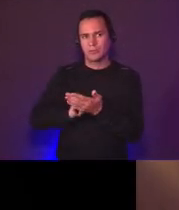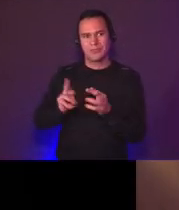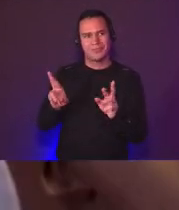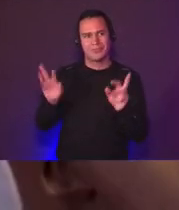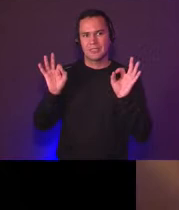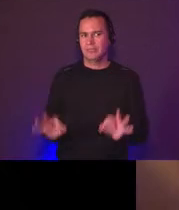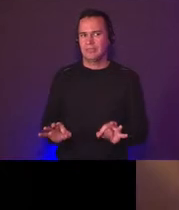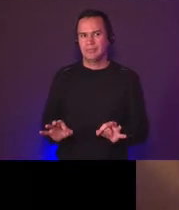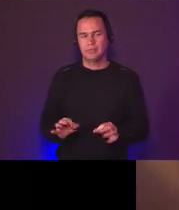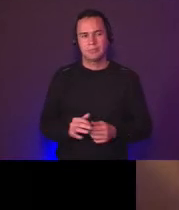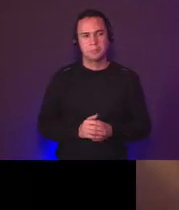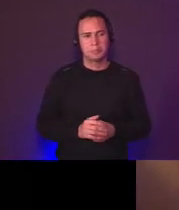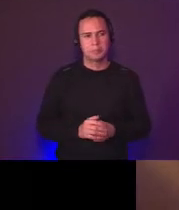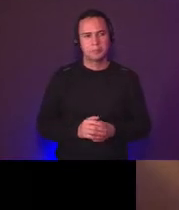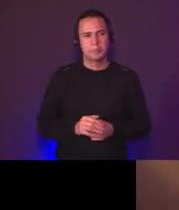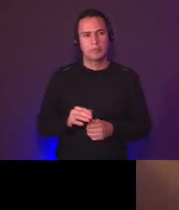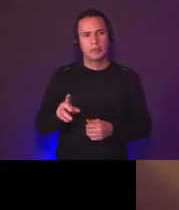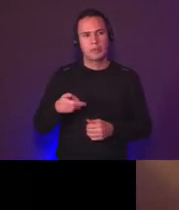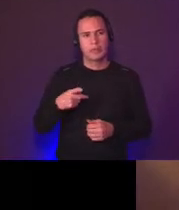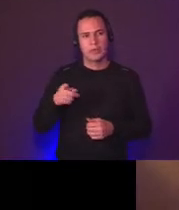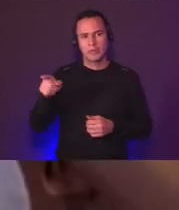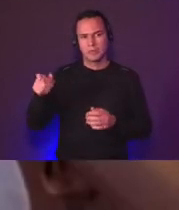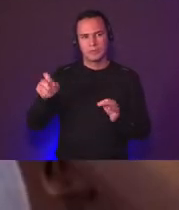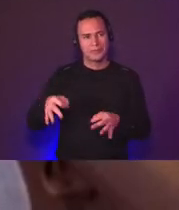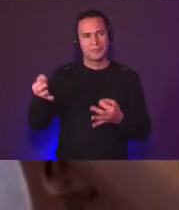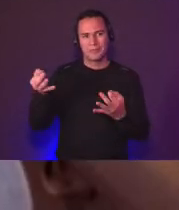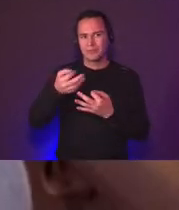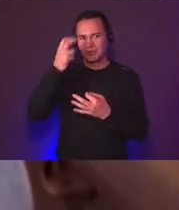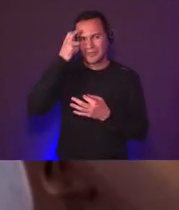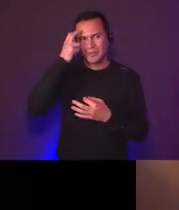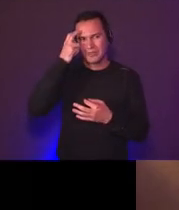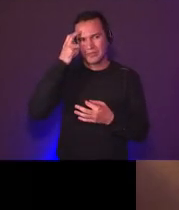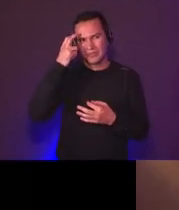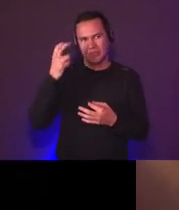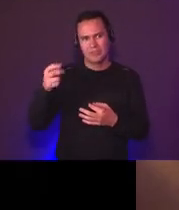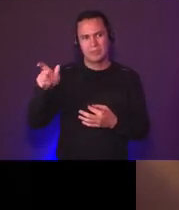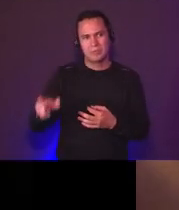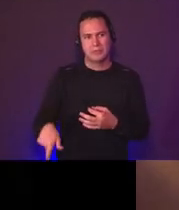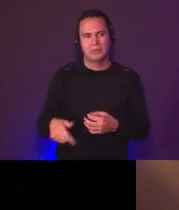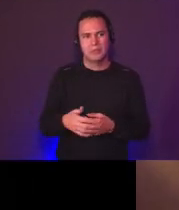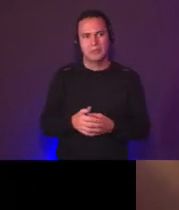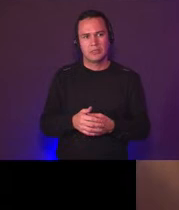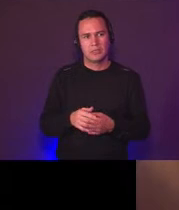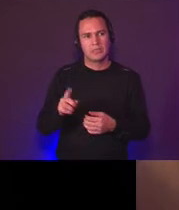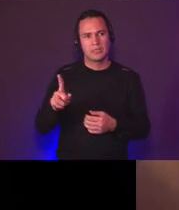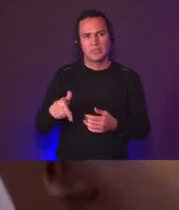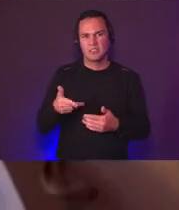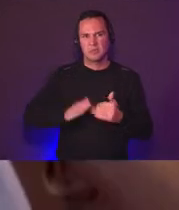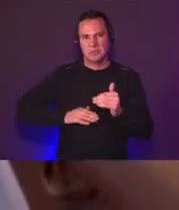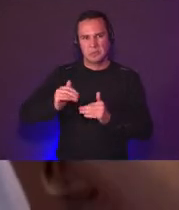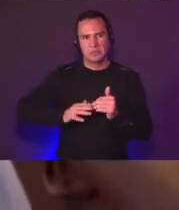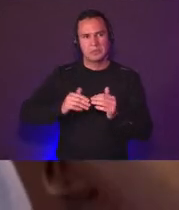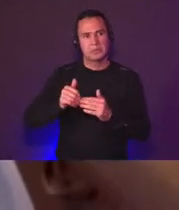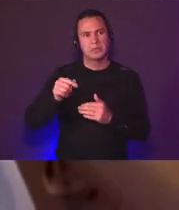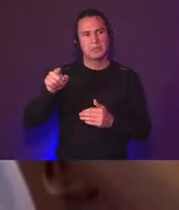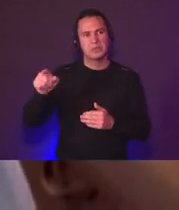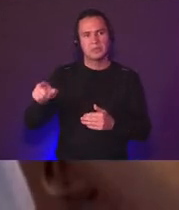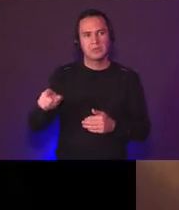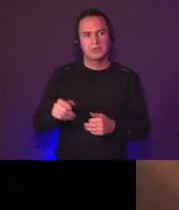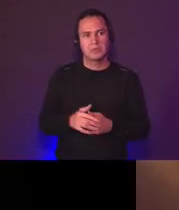being absolutely brilliant and one of a handful